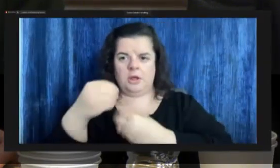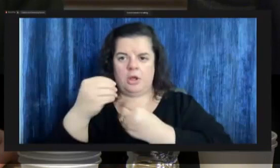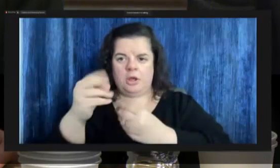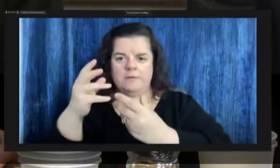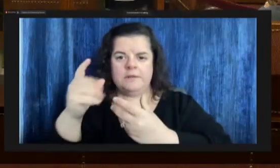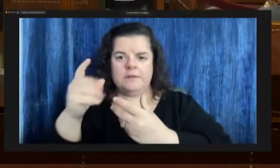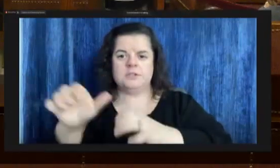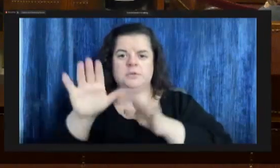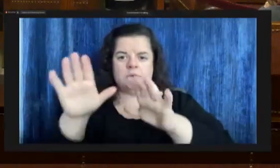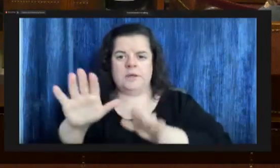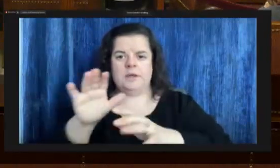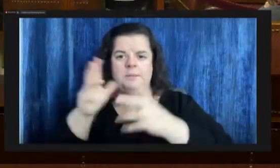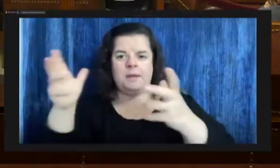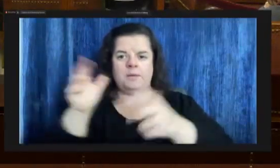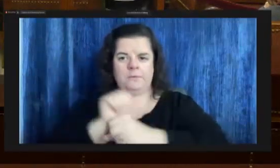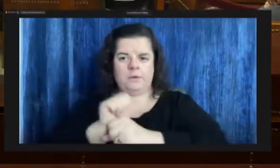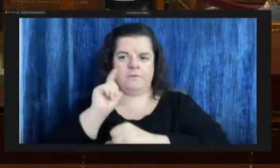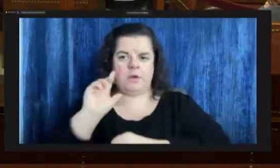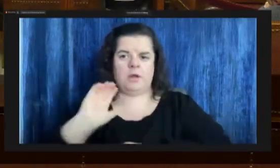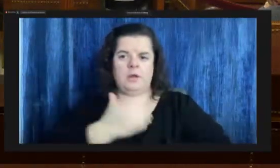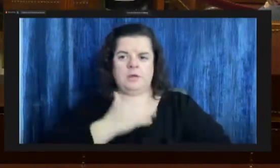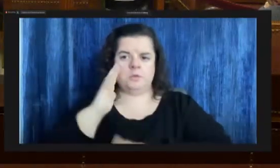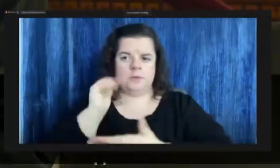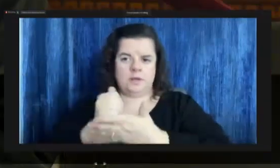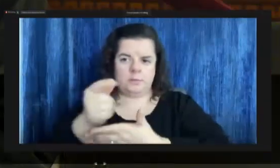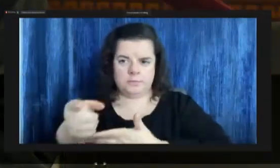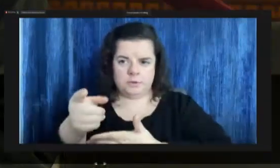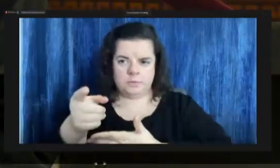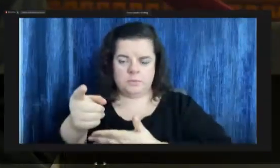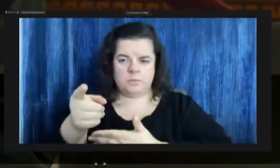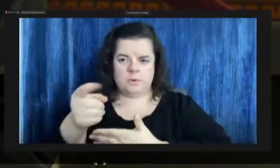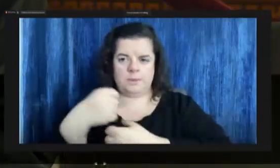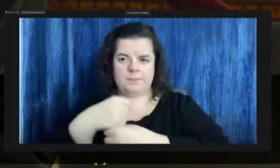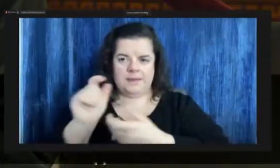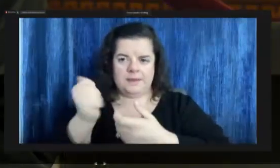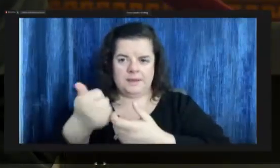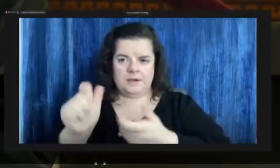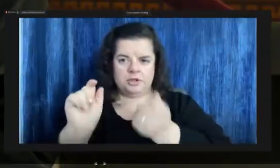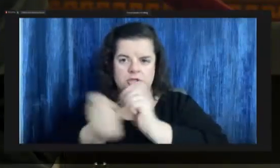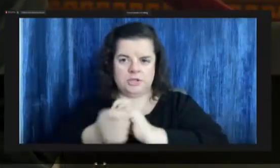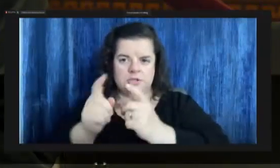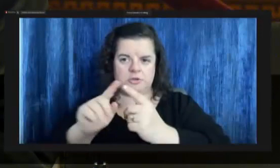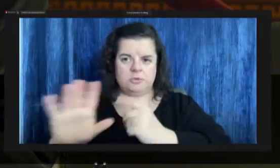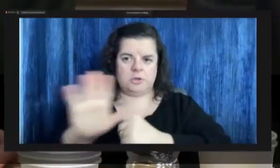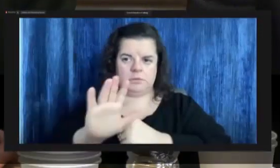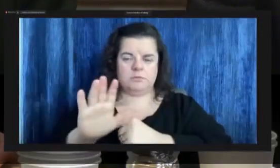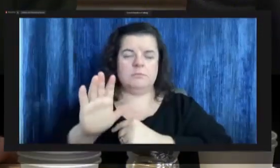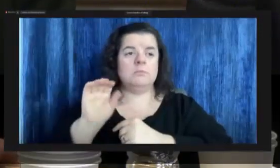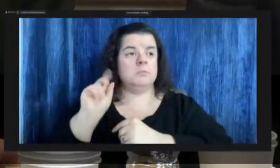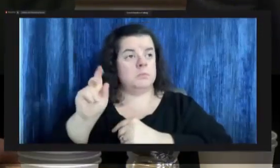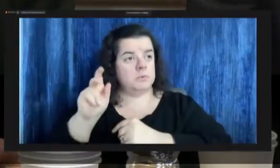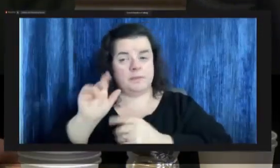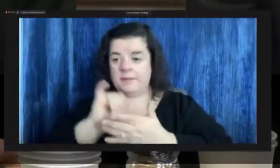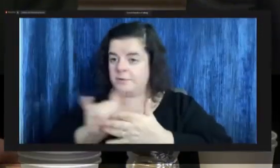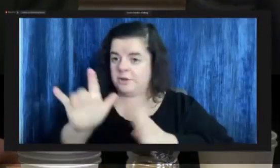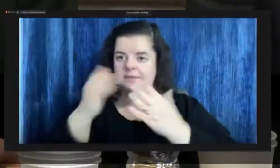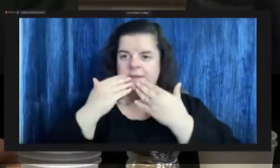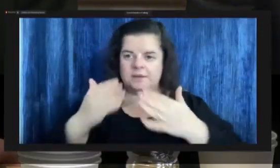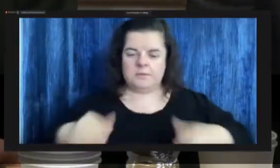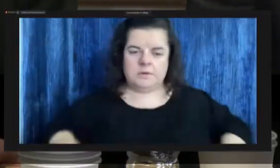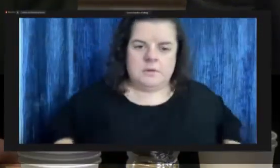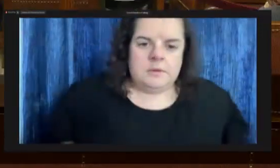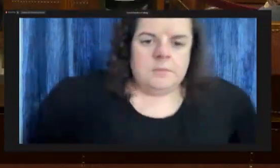for all of us. Sure, right. And they will help you make any changes to this. Perfect. Okay, that was it. Thanks. Thank you. Councilman